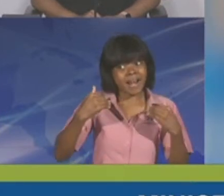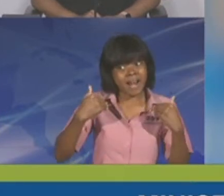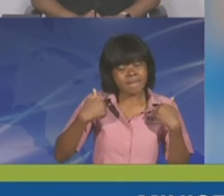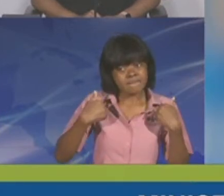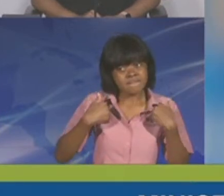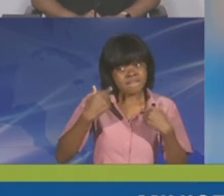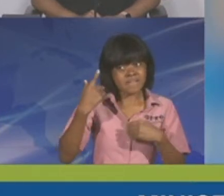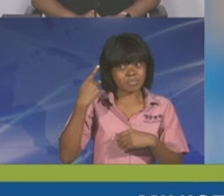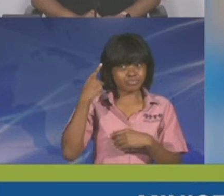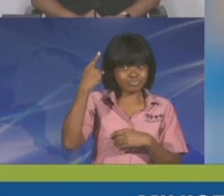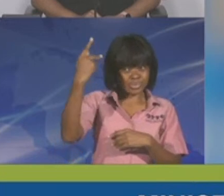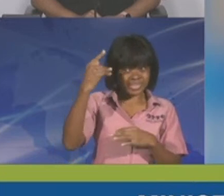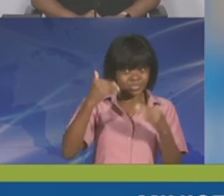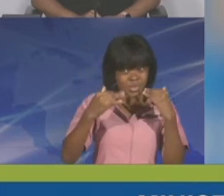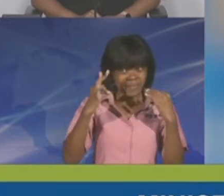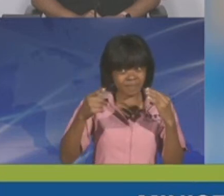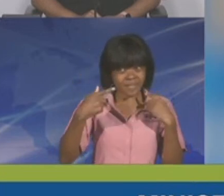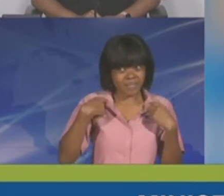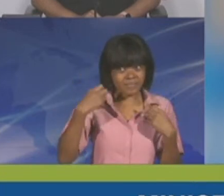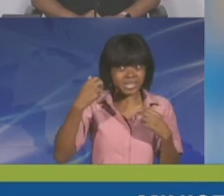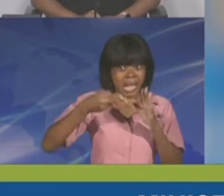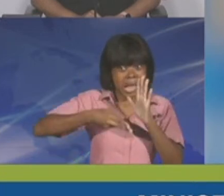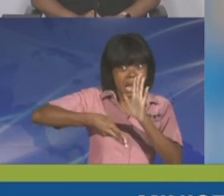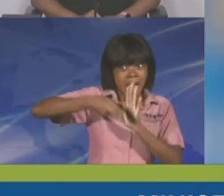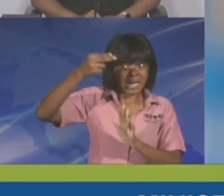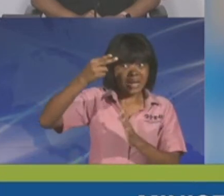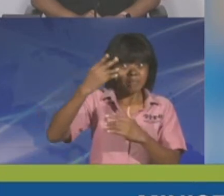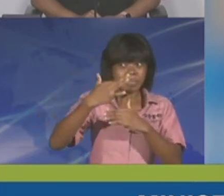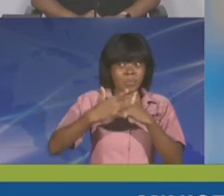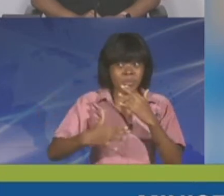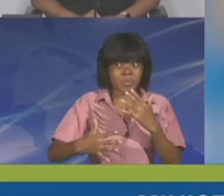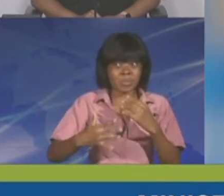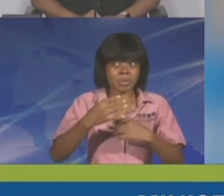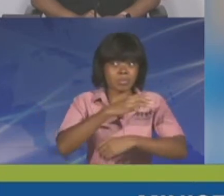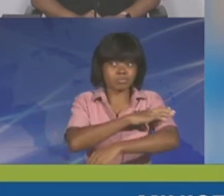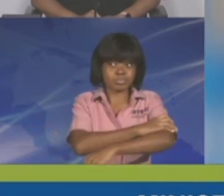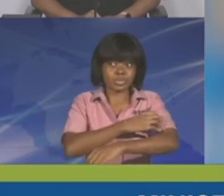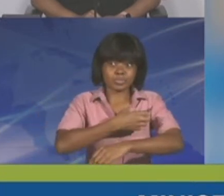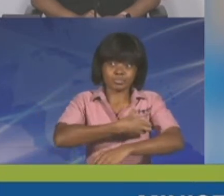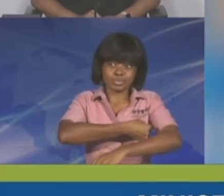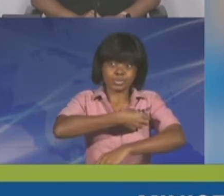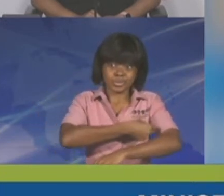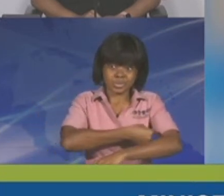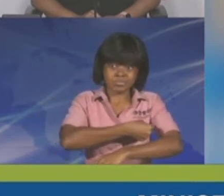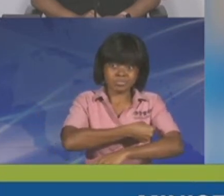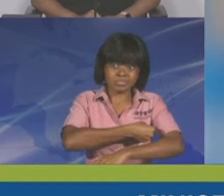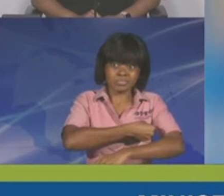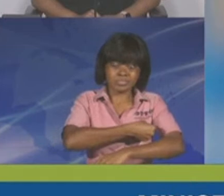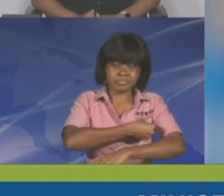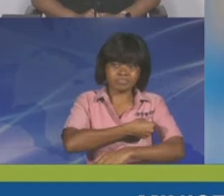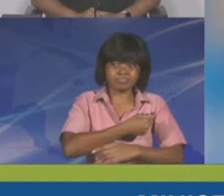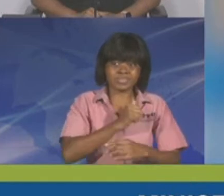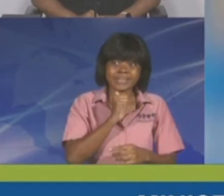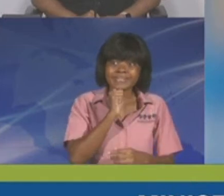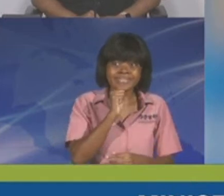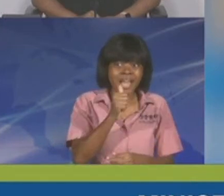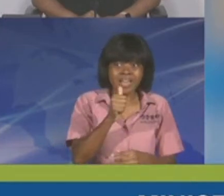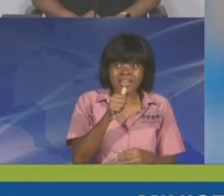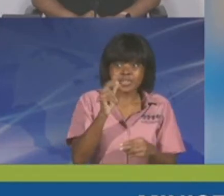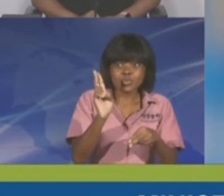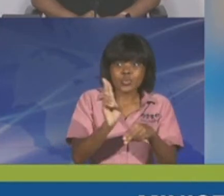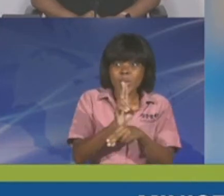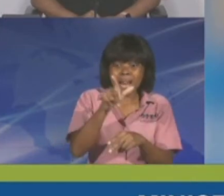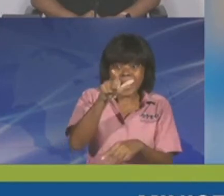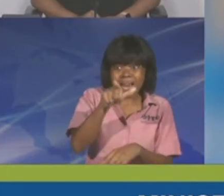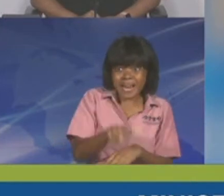If you know you have high blood pressure, then your goal for the day will not be that 1 teaspoon of salt. And even seeing 1 teaspoon of